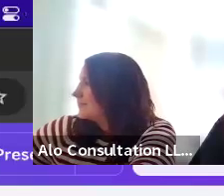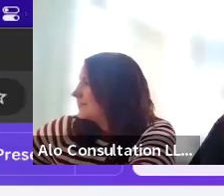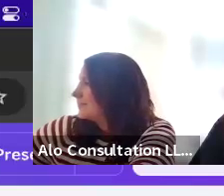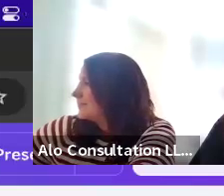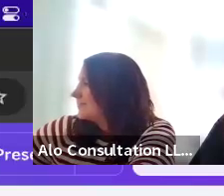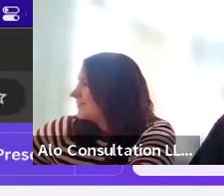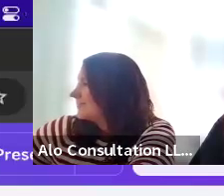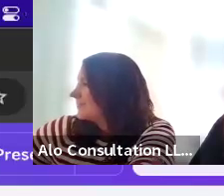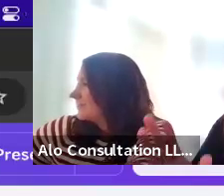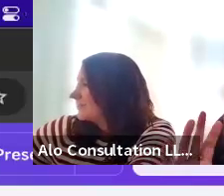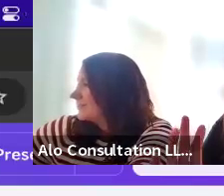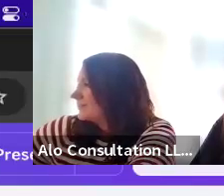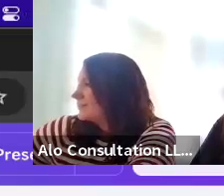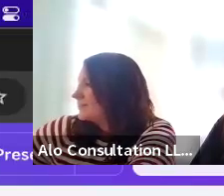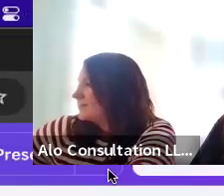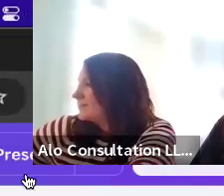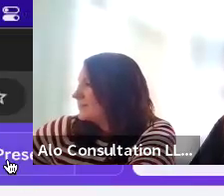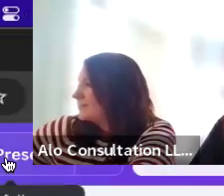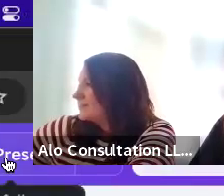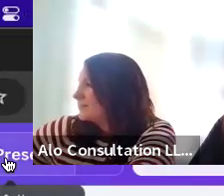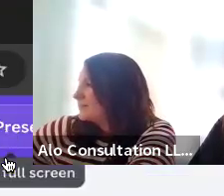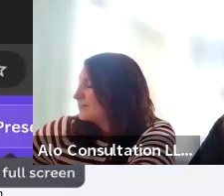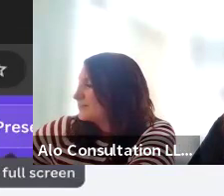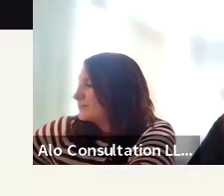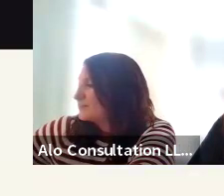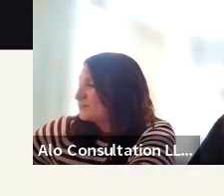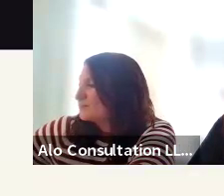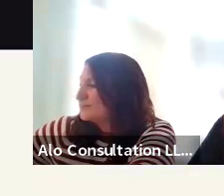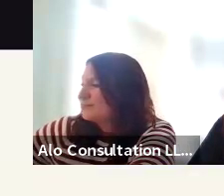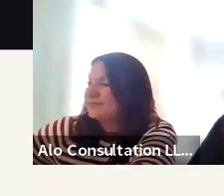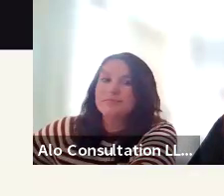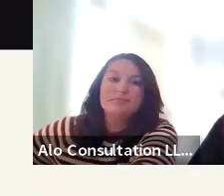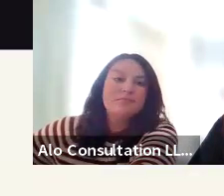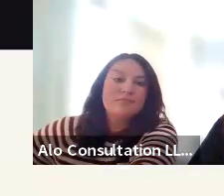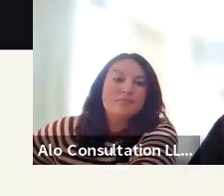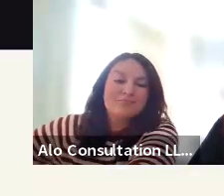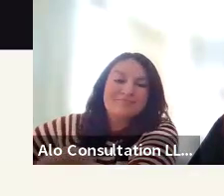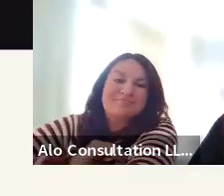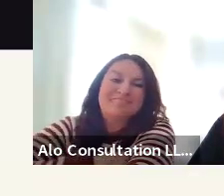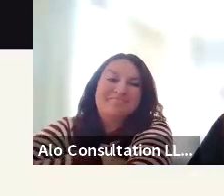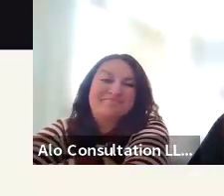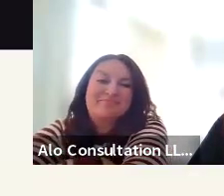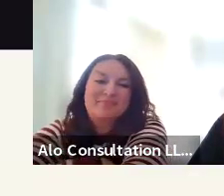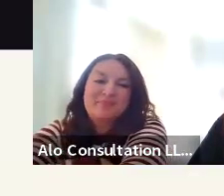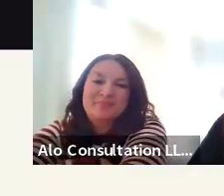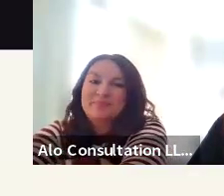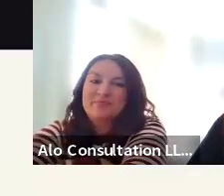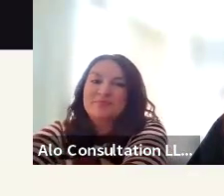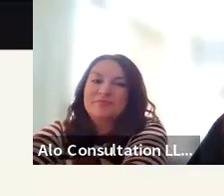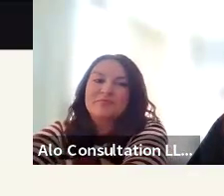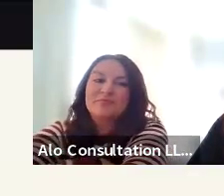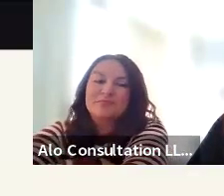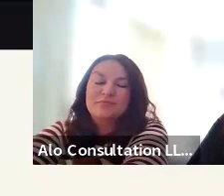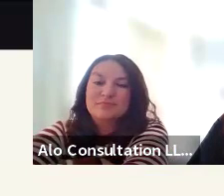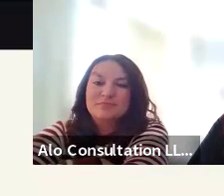Kylie. Hi, everyone. I'm Jacqueline, and this is Caitlin. Caitlin's sharing screen on another computer here. Thank you so much